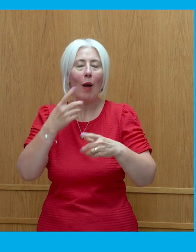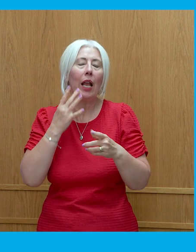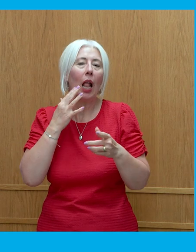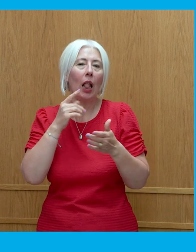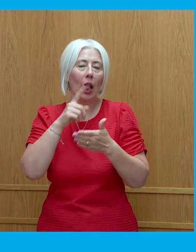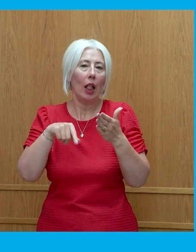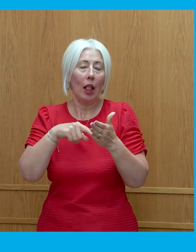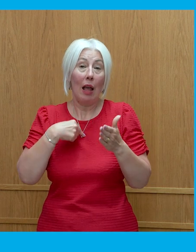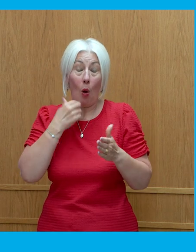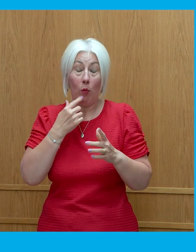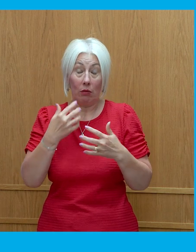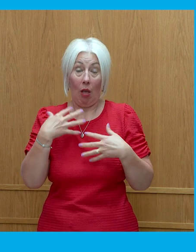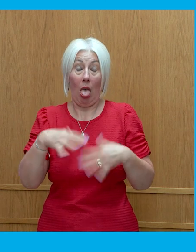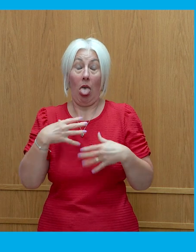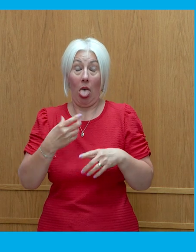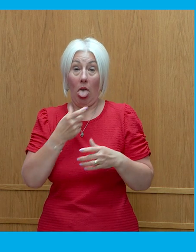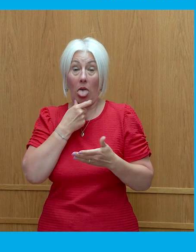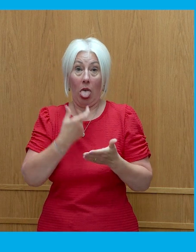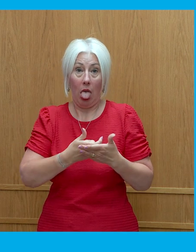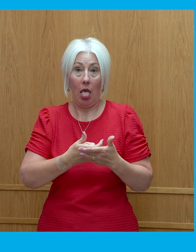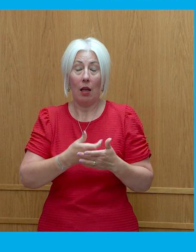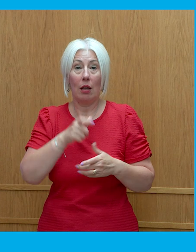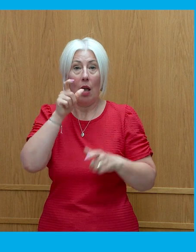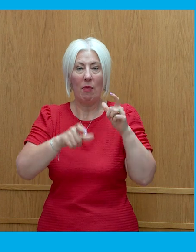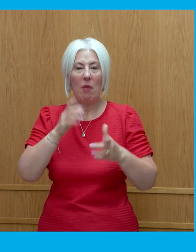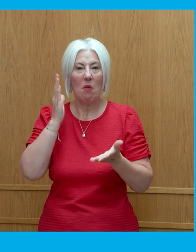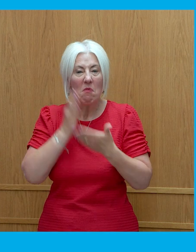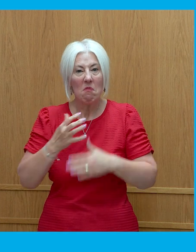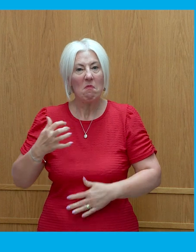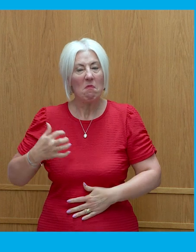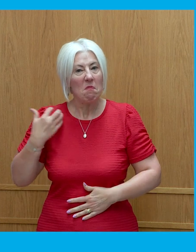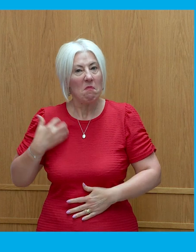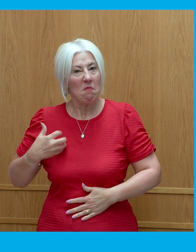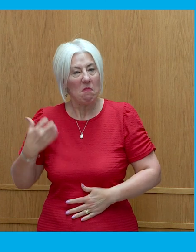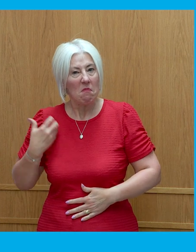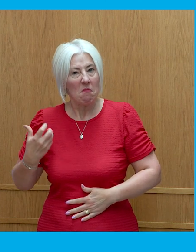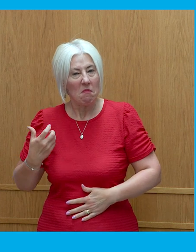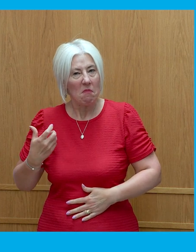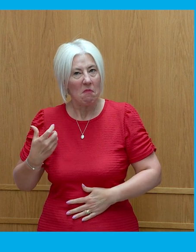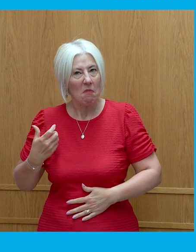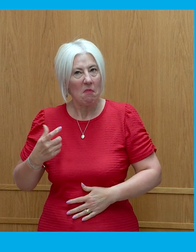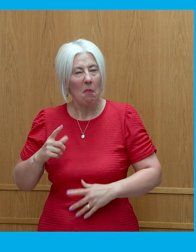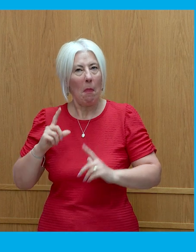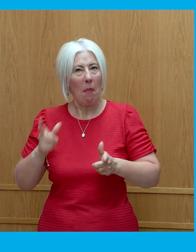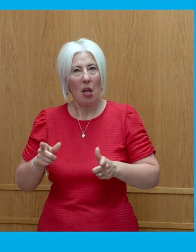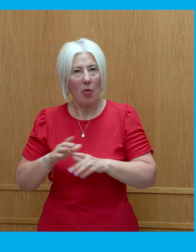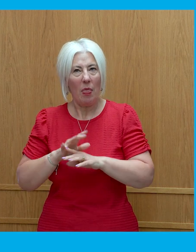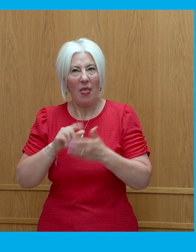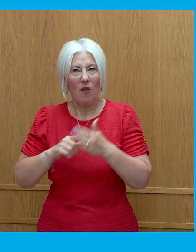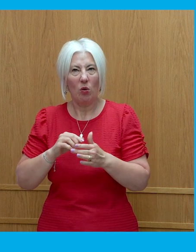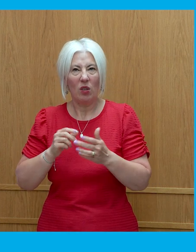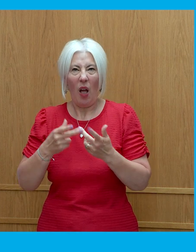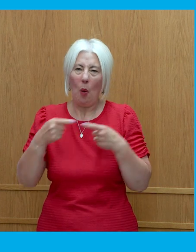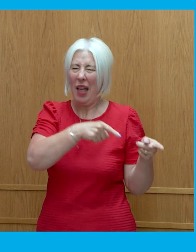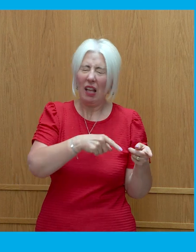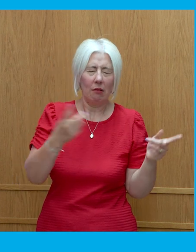stupefied at people who have a legitimate gripe and yet consistently vote against their best interests. And anyone who thinks